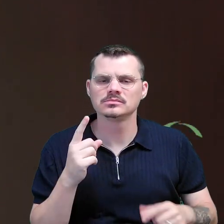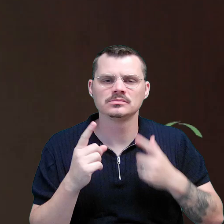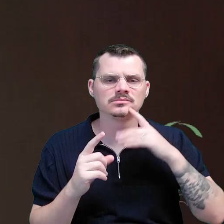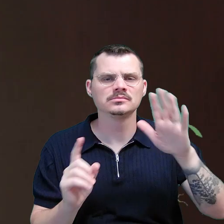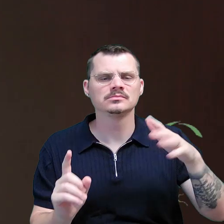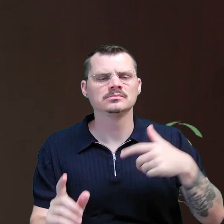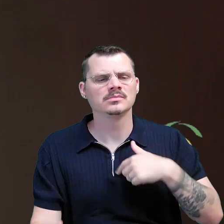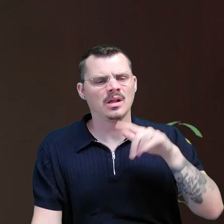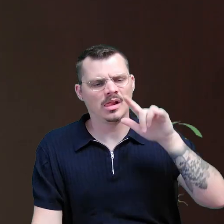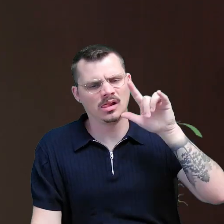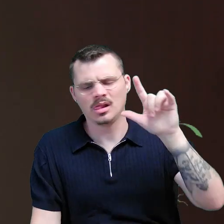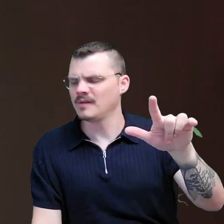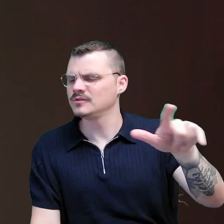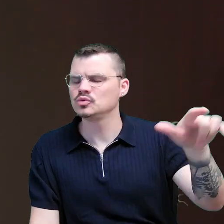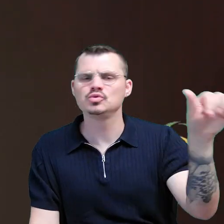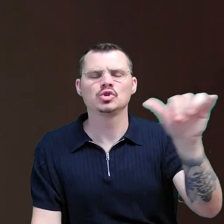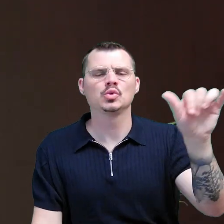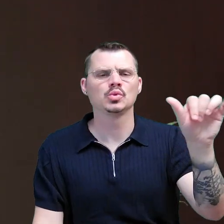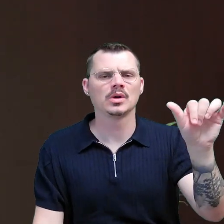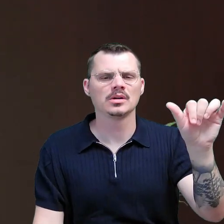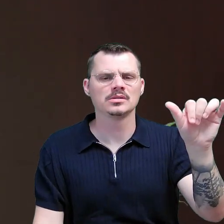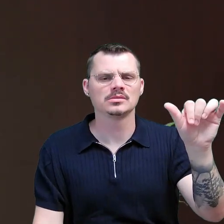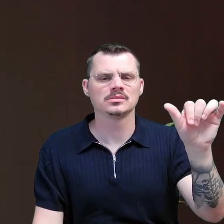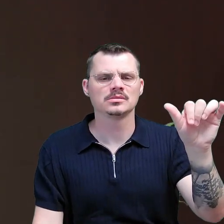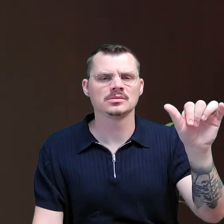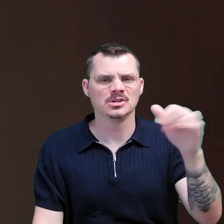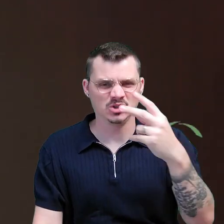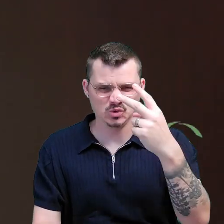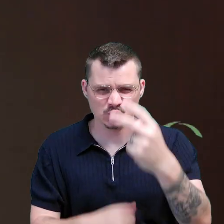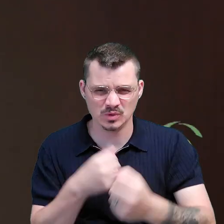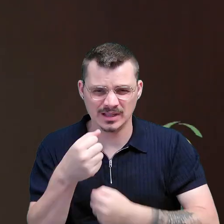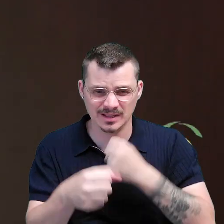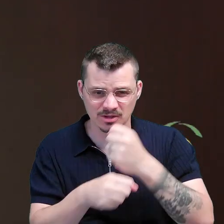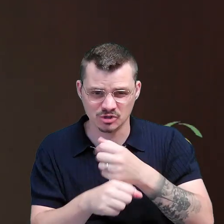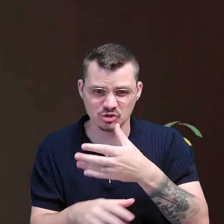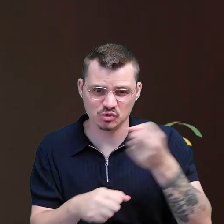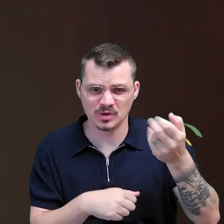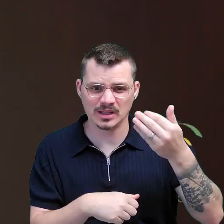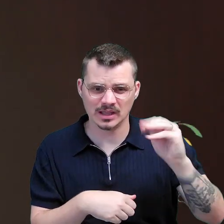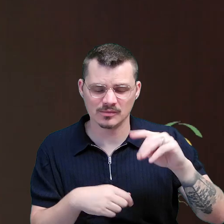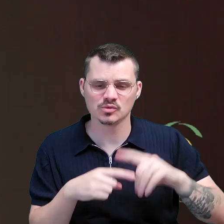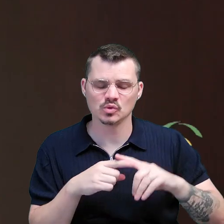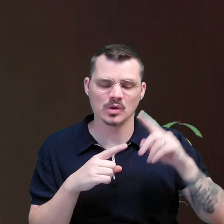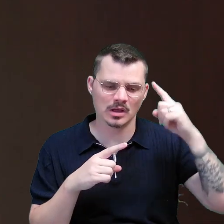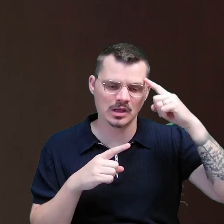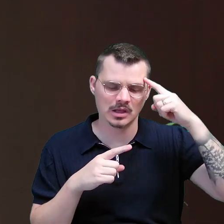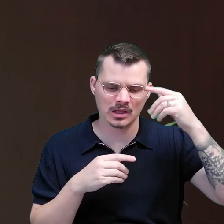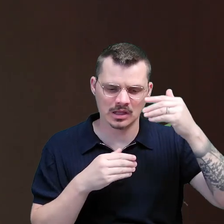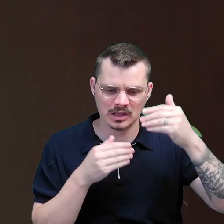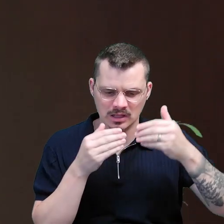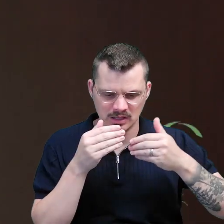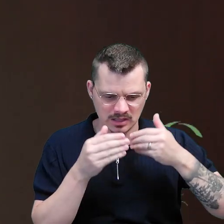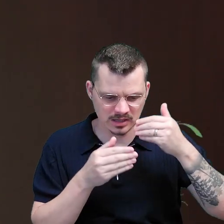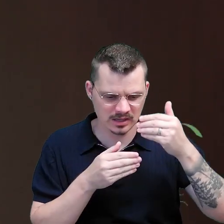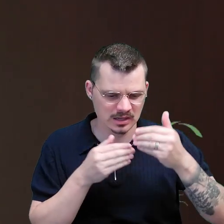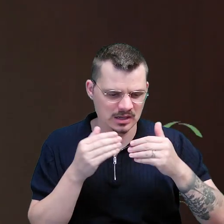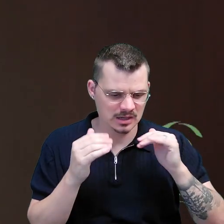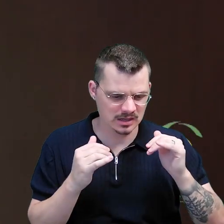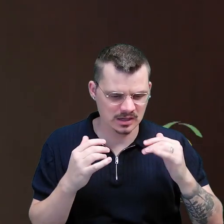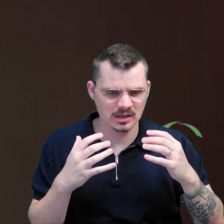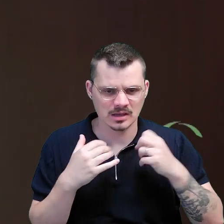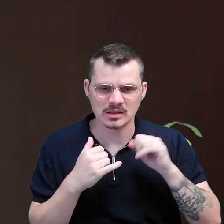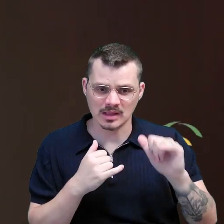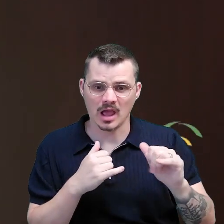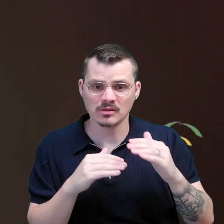you too. 2 years, that's how long it took him to process that